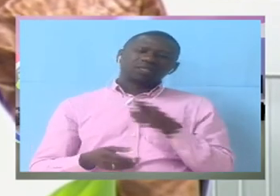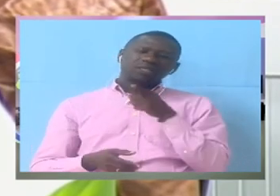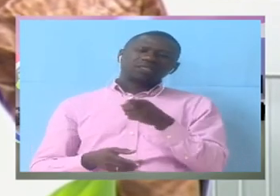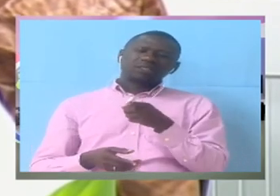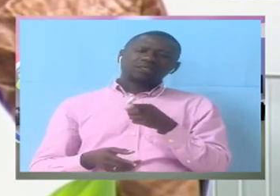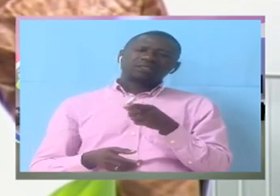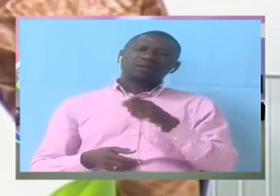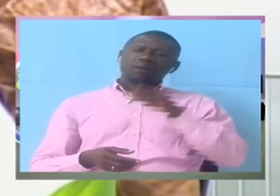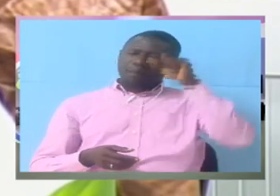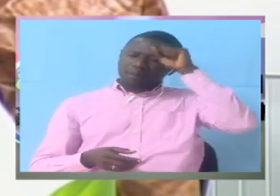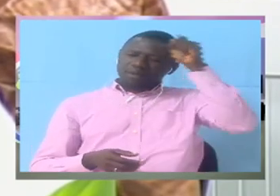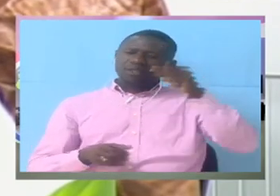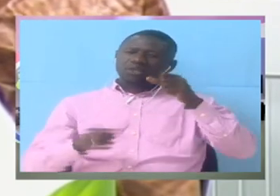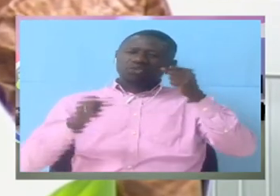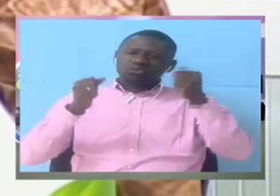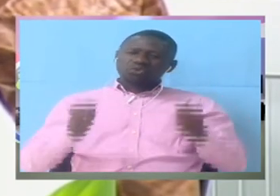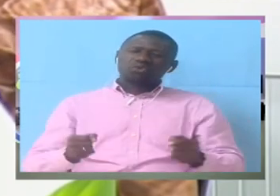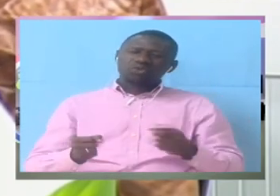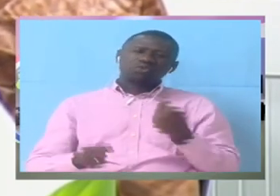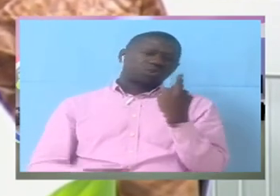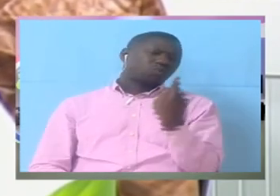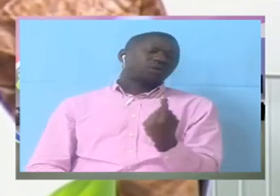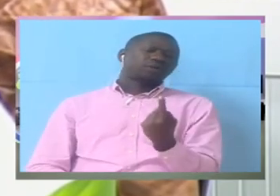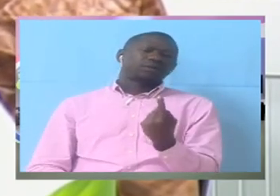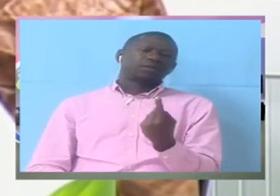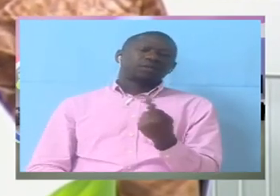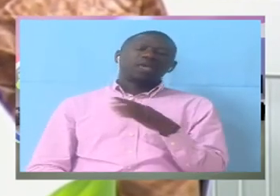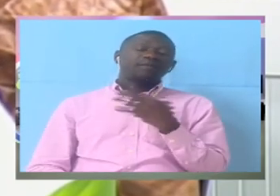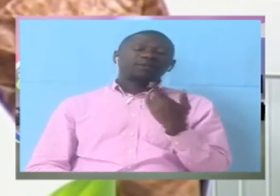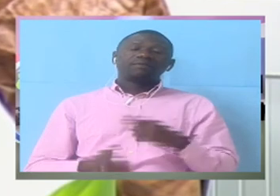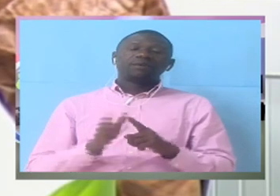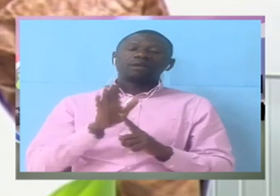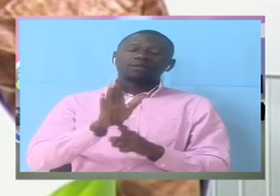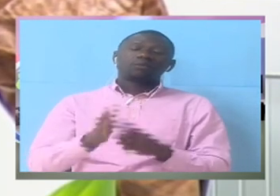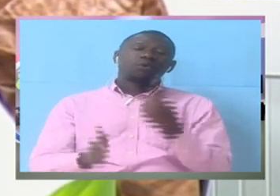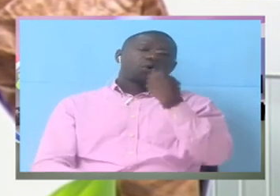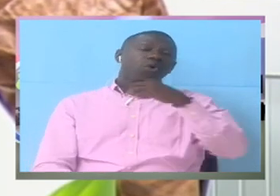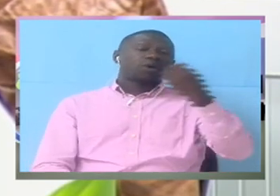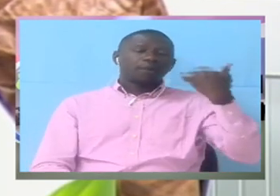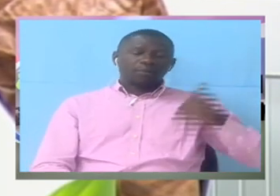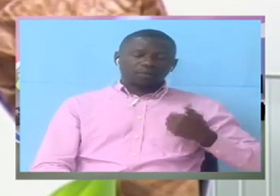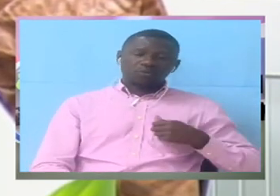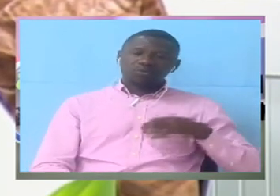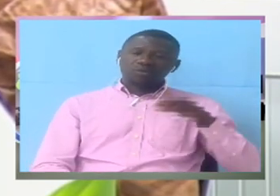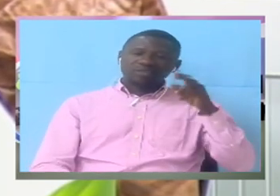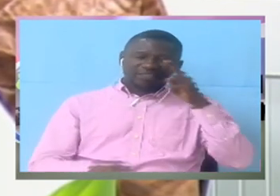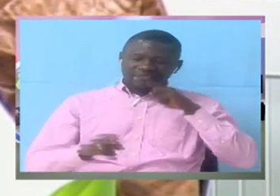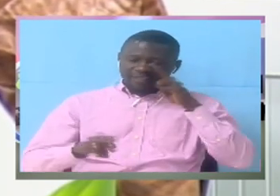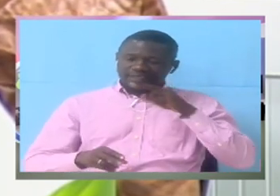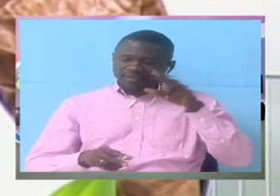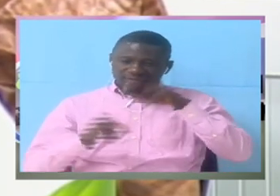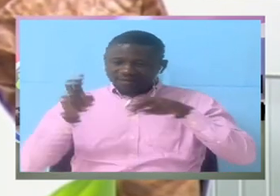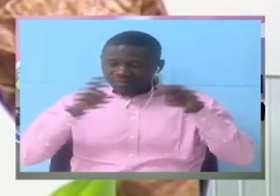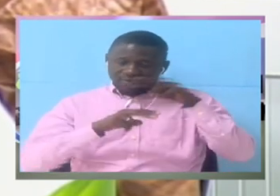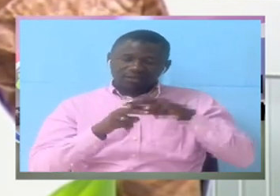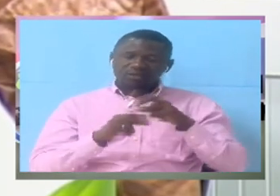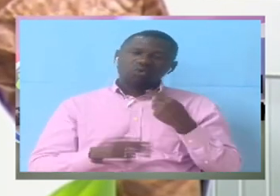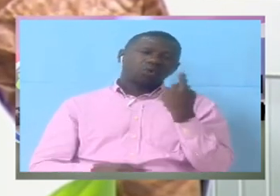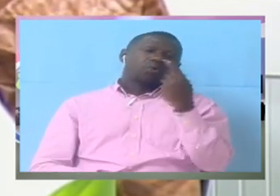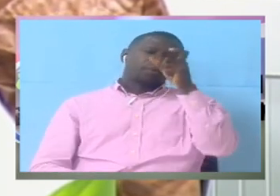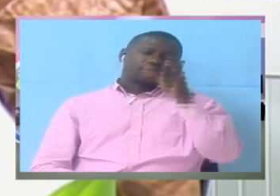where you have only one seat. Even if 100 people are seeking for it, there is only one person who will